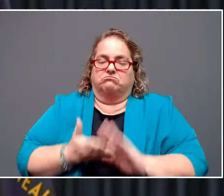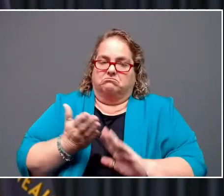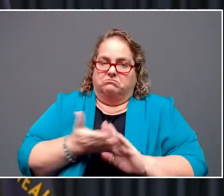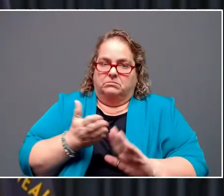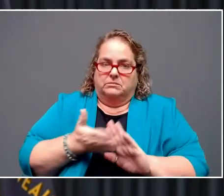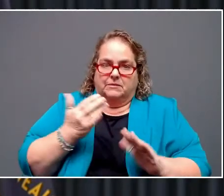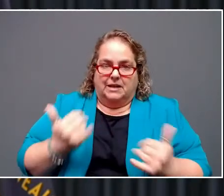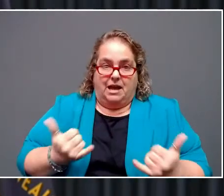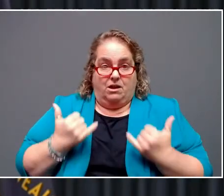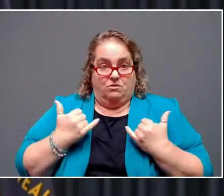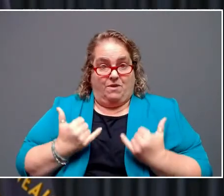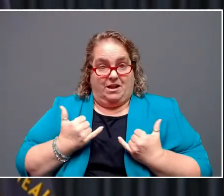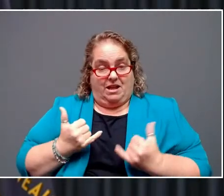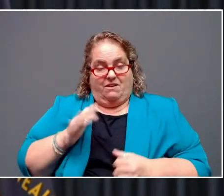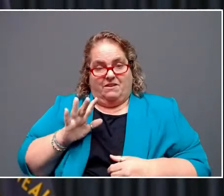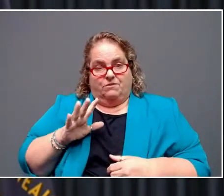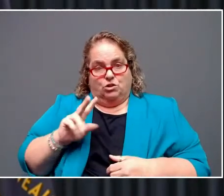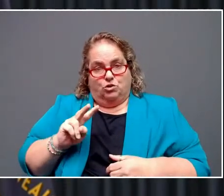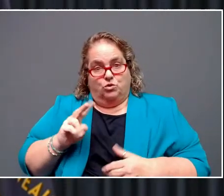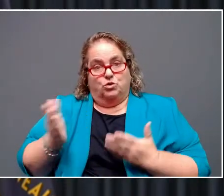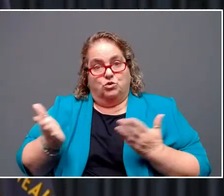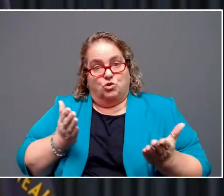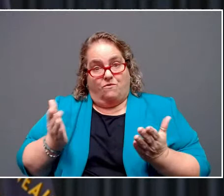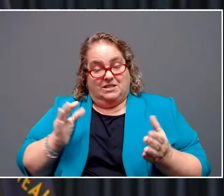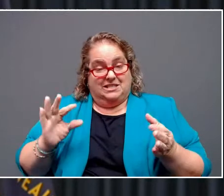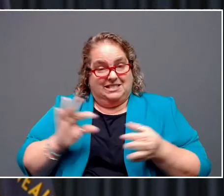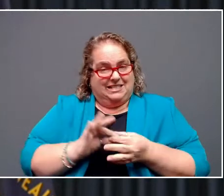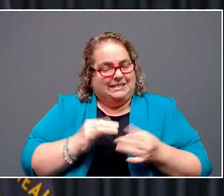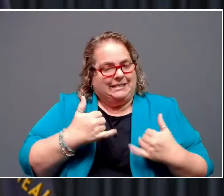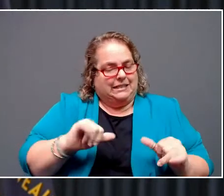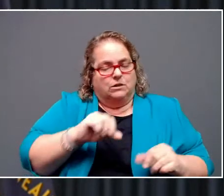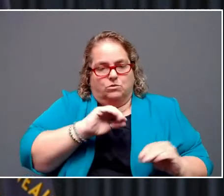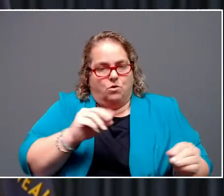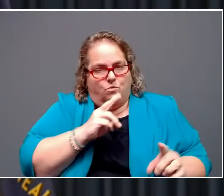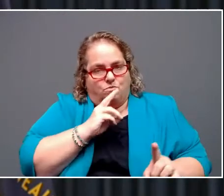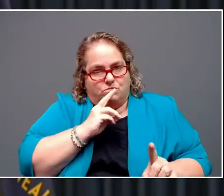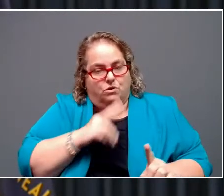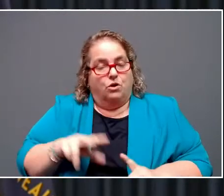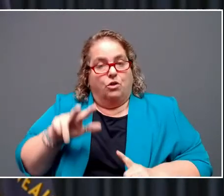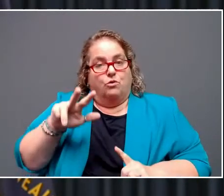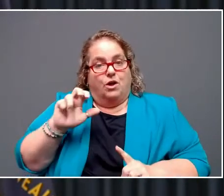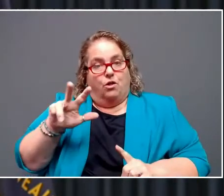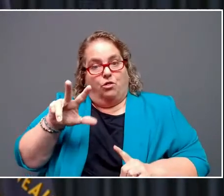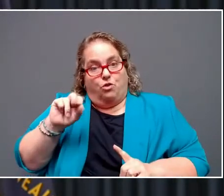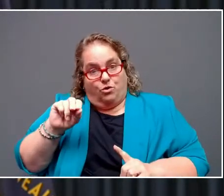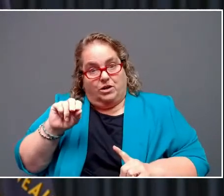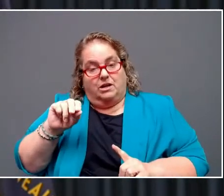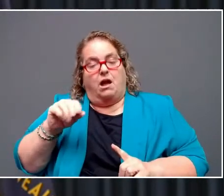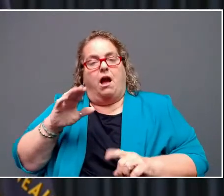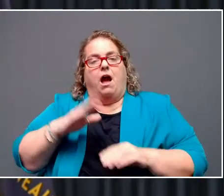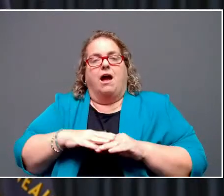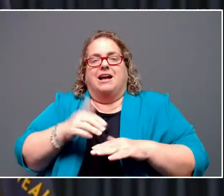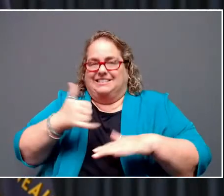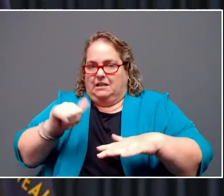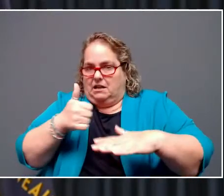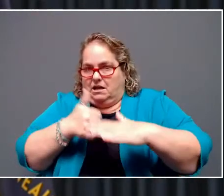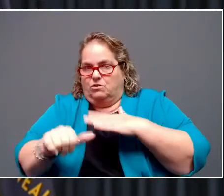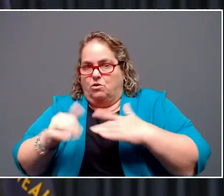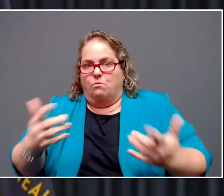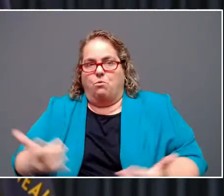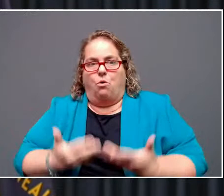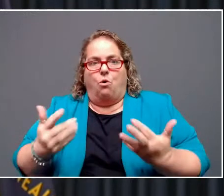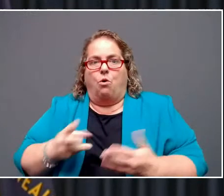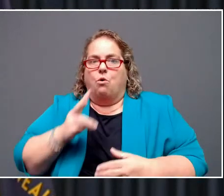52 service connections are without water. 330 service connections are under boiled water advisory. That is so much